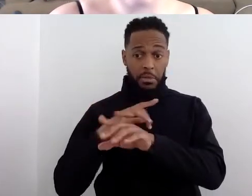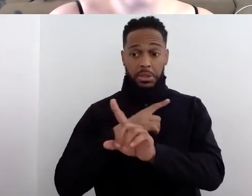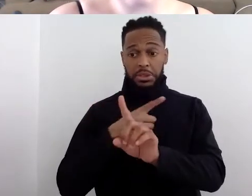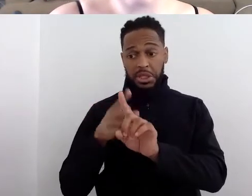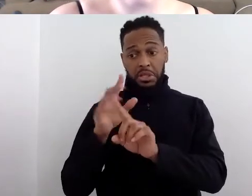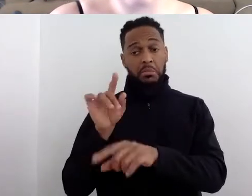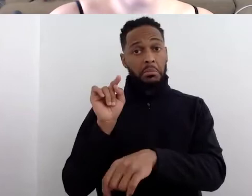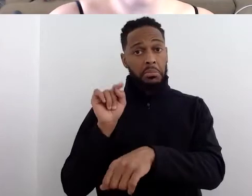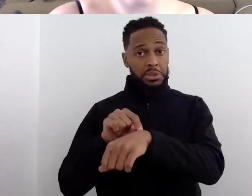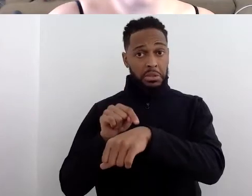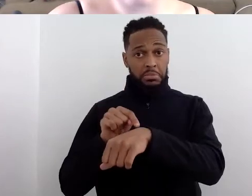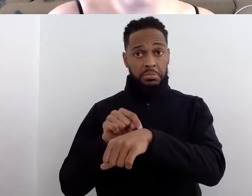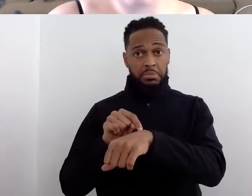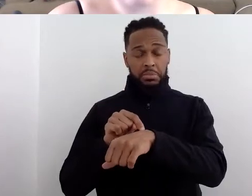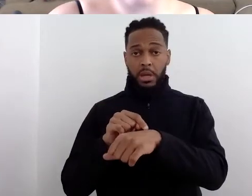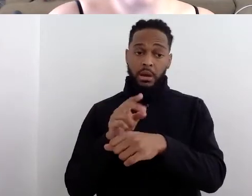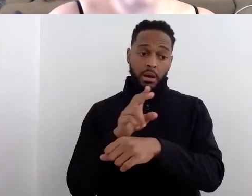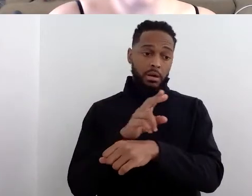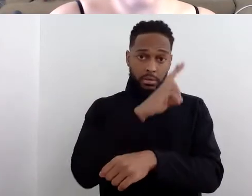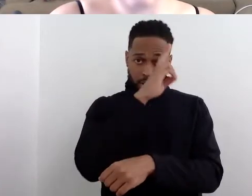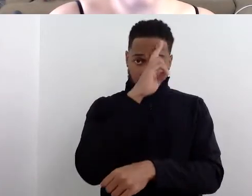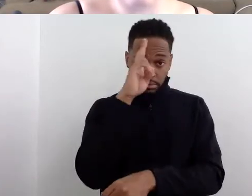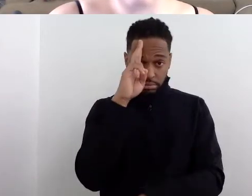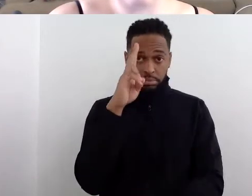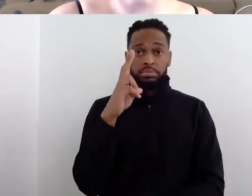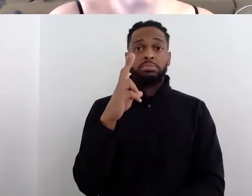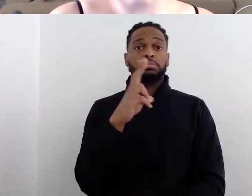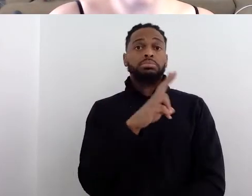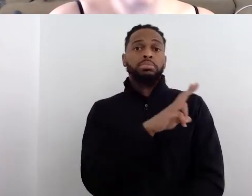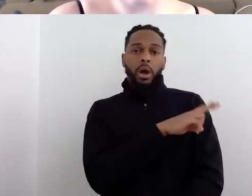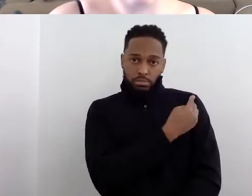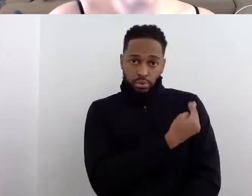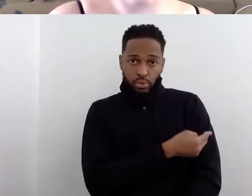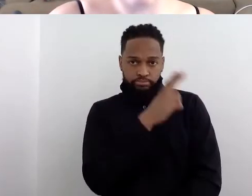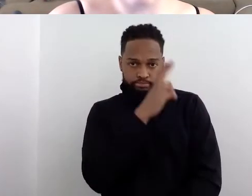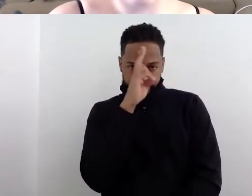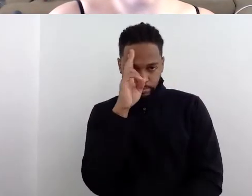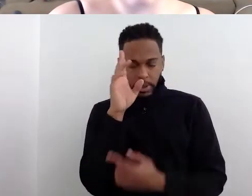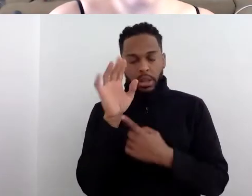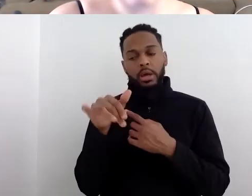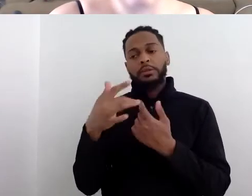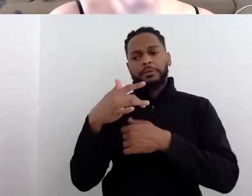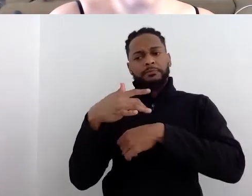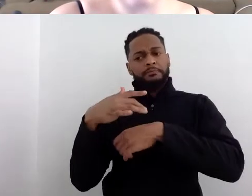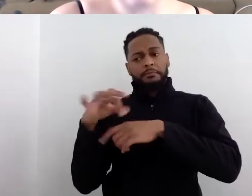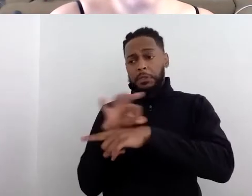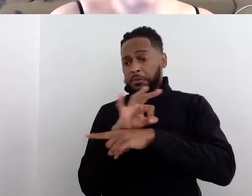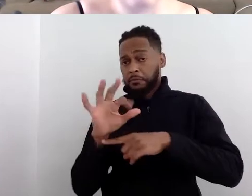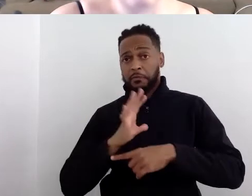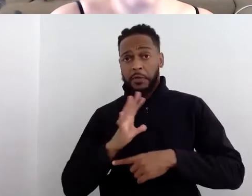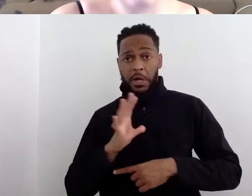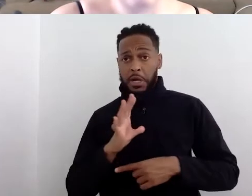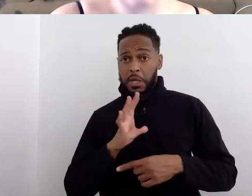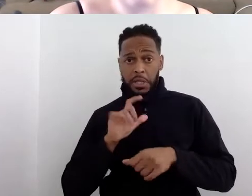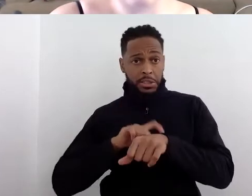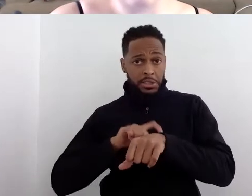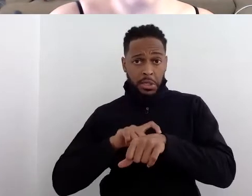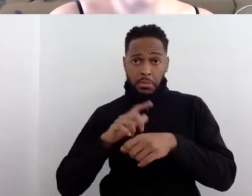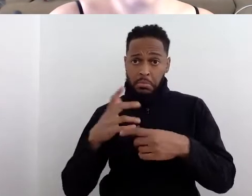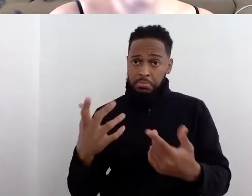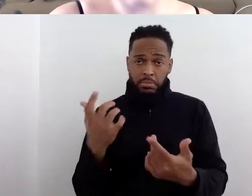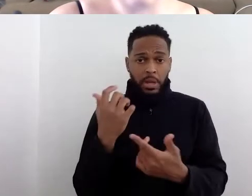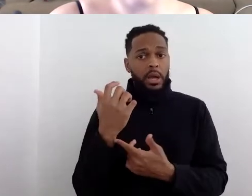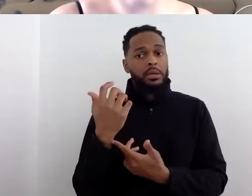kind of functioning normally until that point. At that point, our inpatient rehab